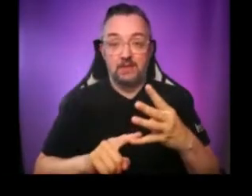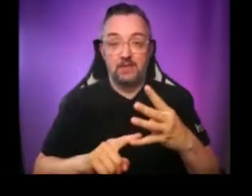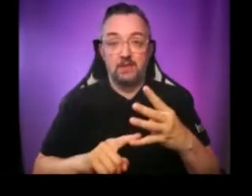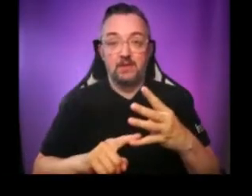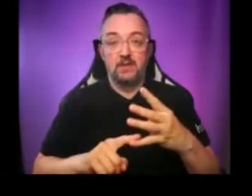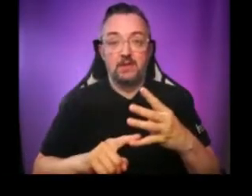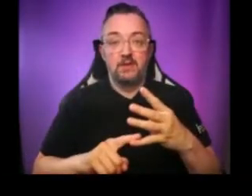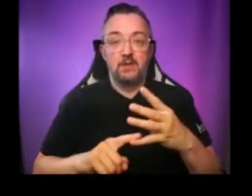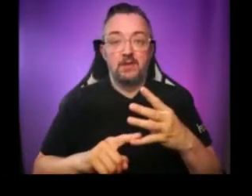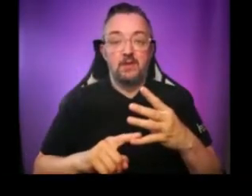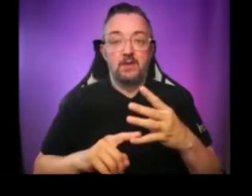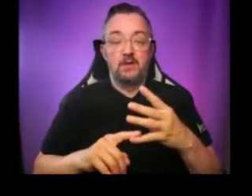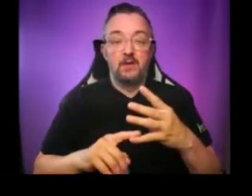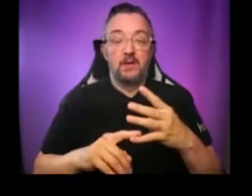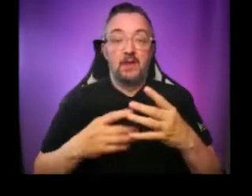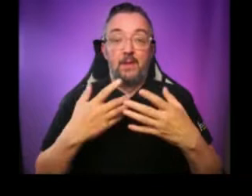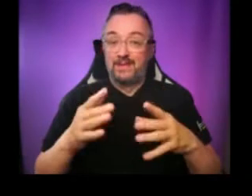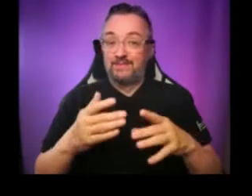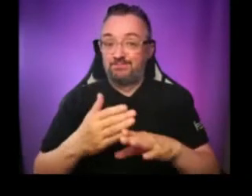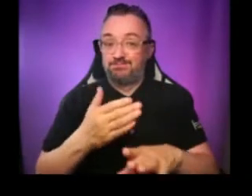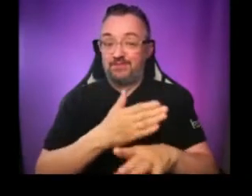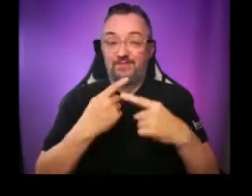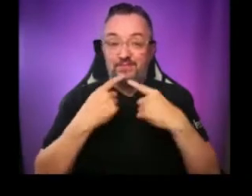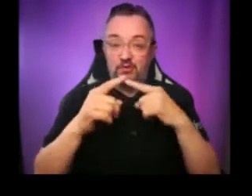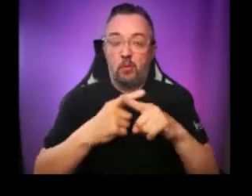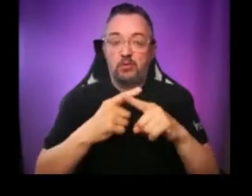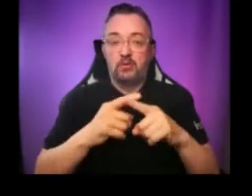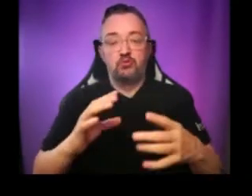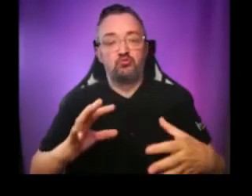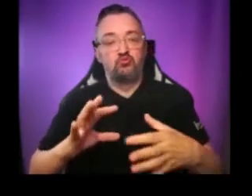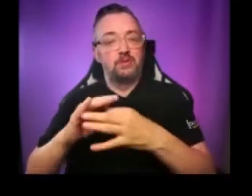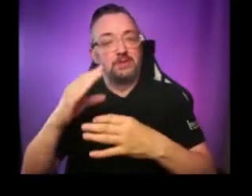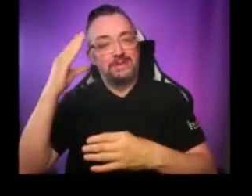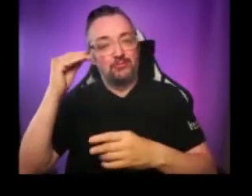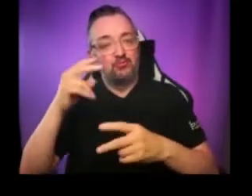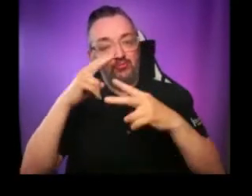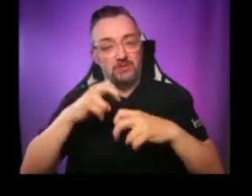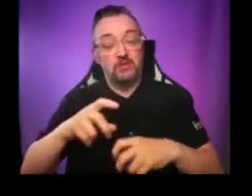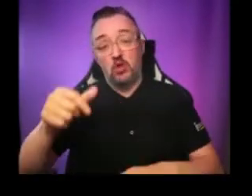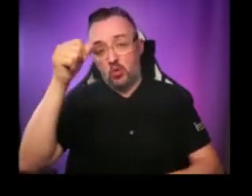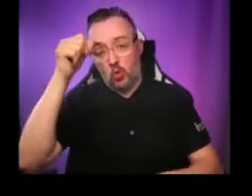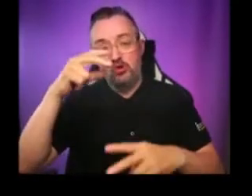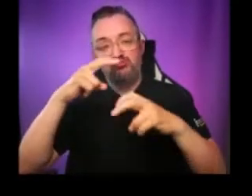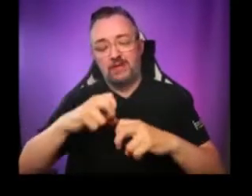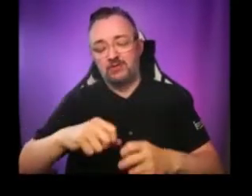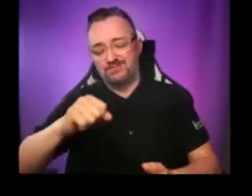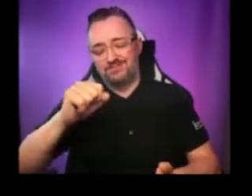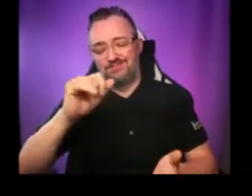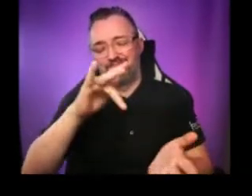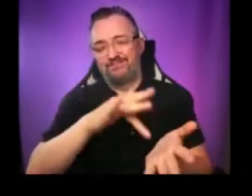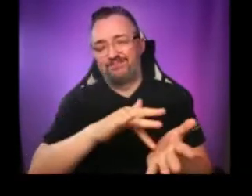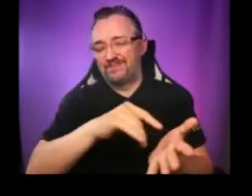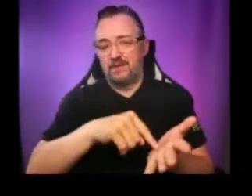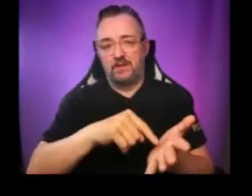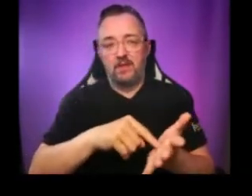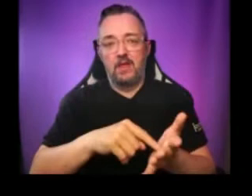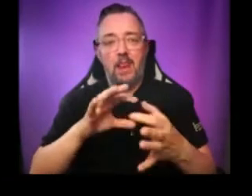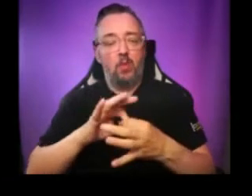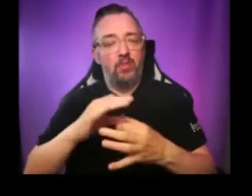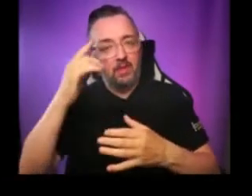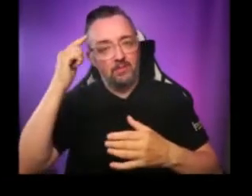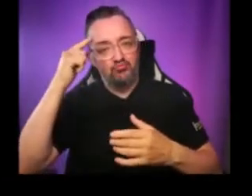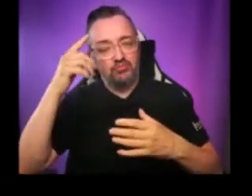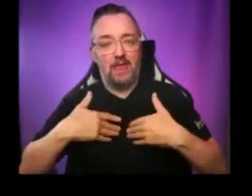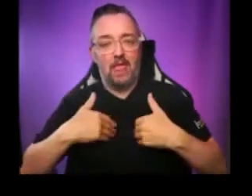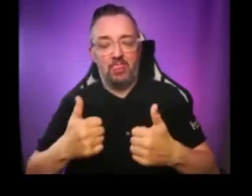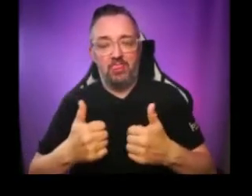and highlighted in our earlier session on joint dementia research, we know that research is at the heart of a better understanding of brain health. And